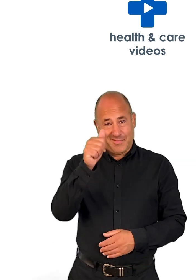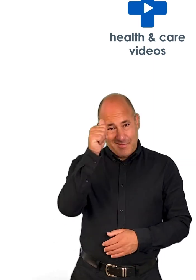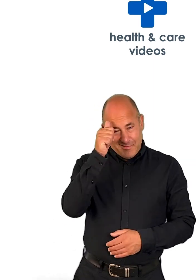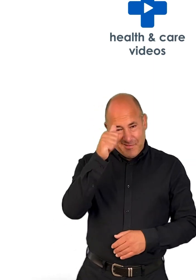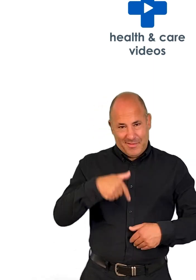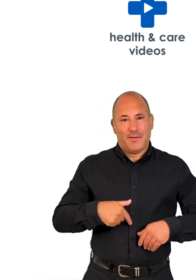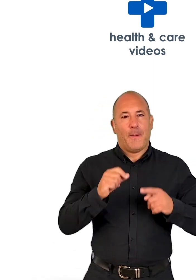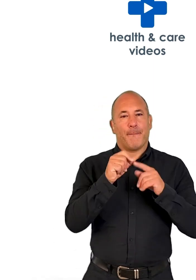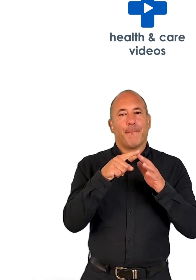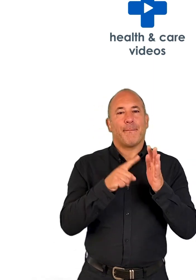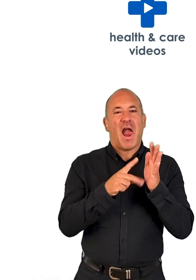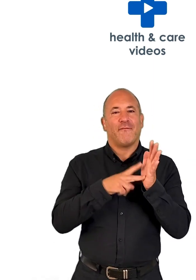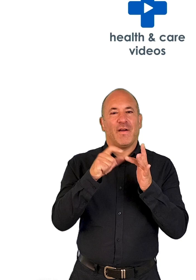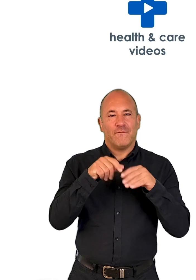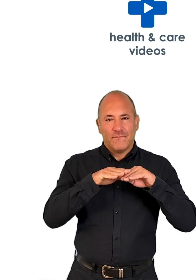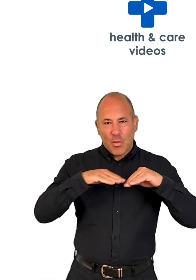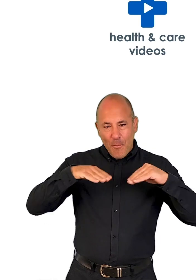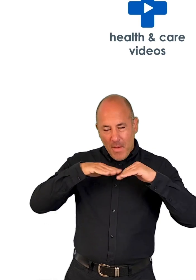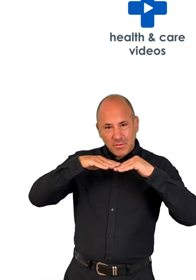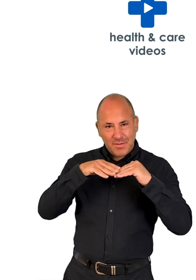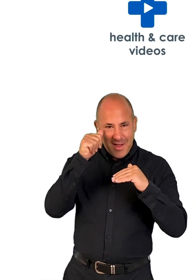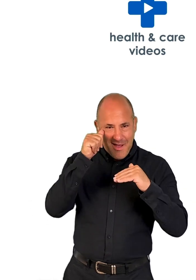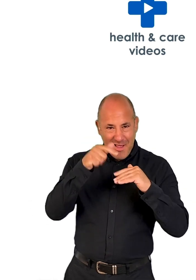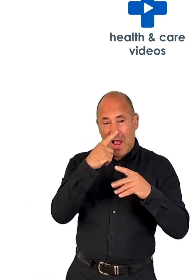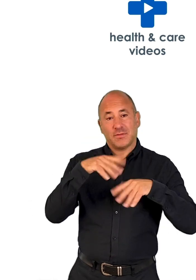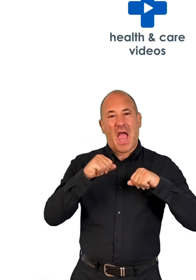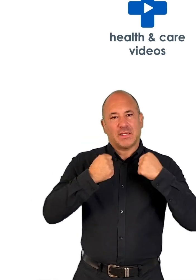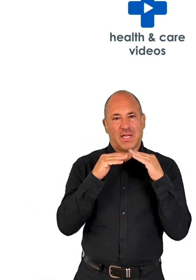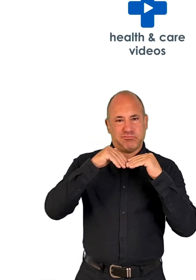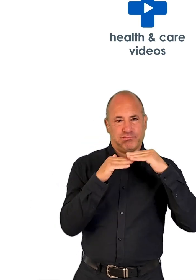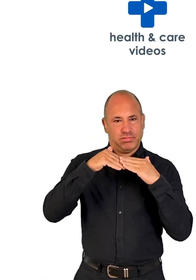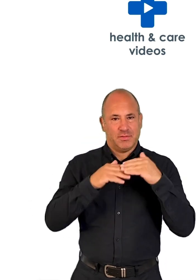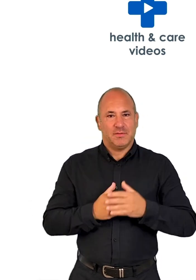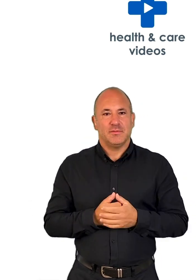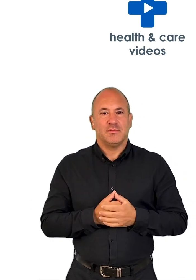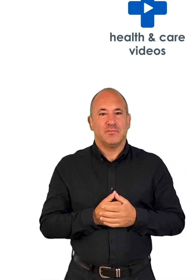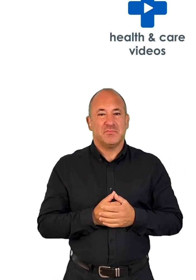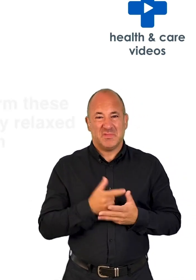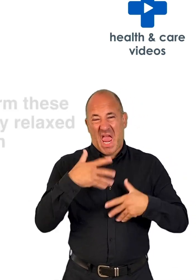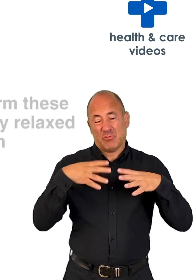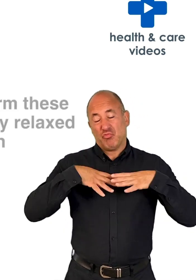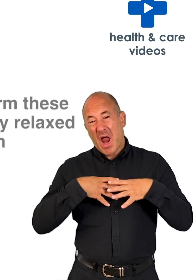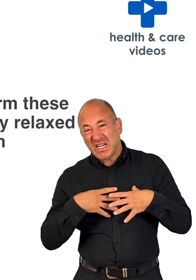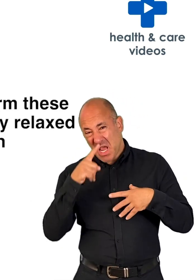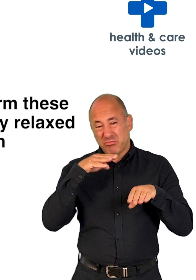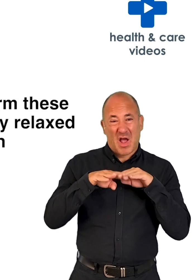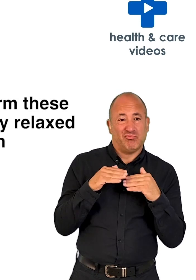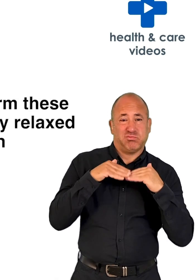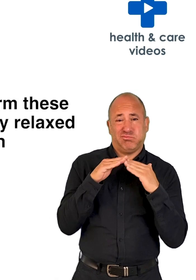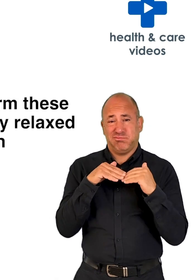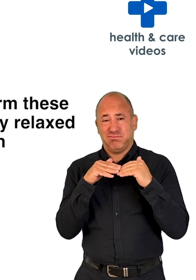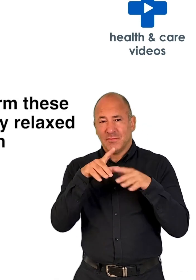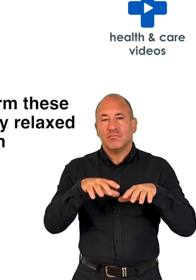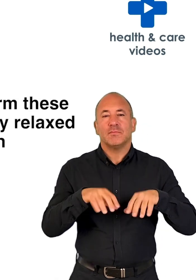Once you become familiar with the feel and position of your pelvic floor muscles, you'll be able to start the exercises. You can perform